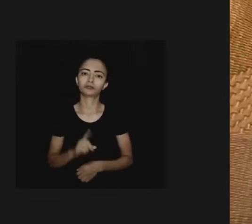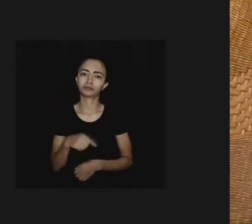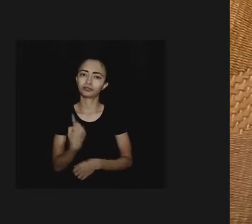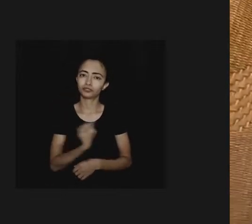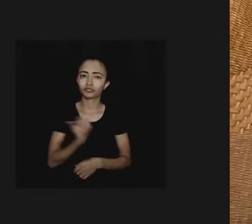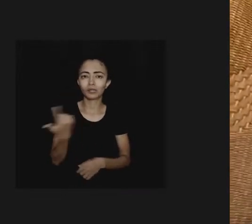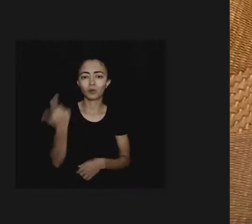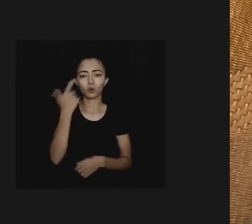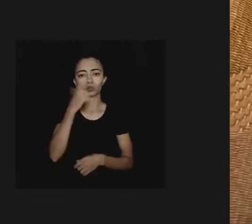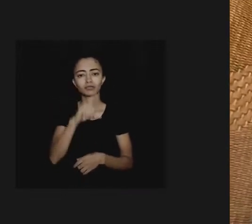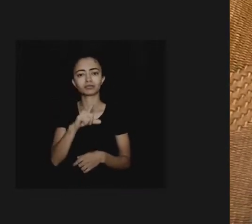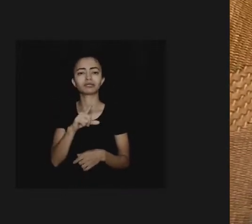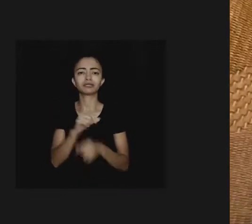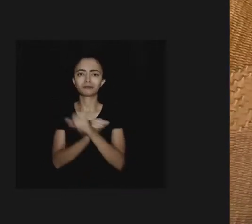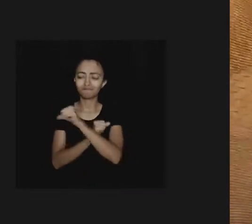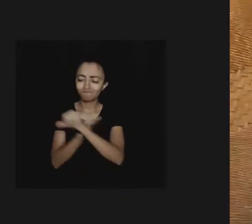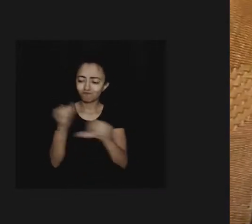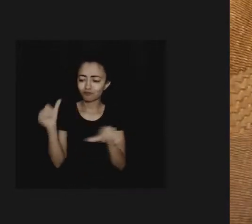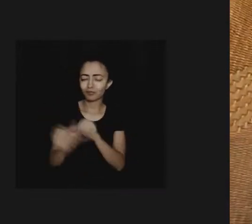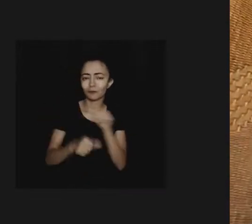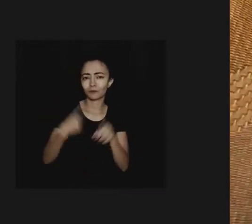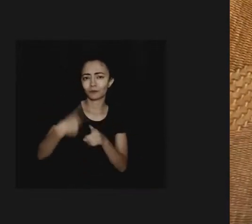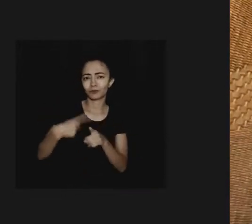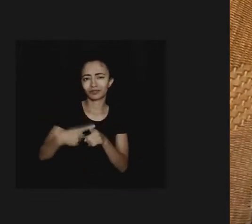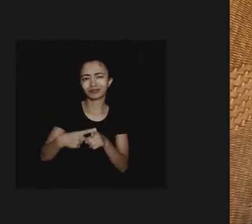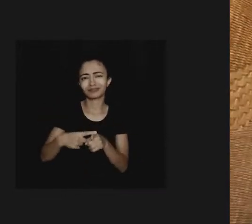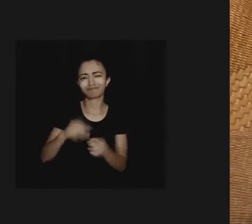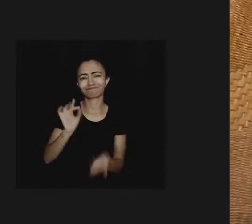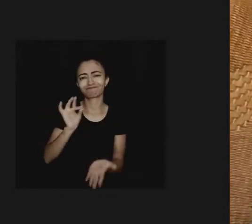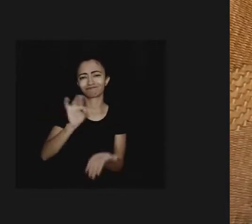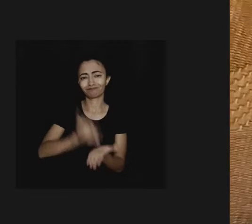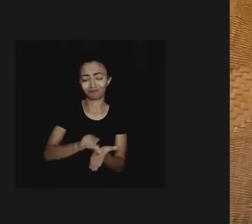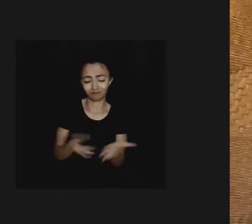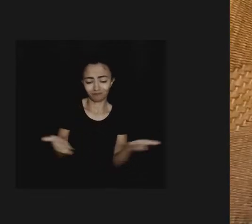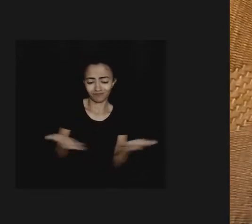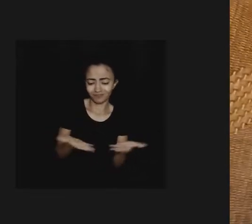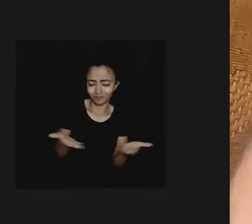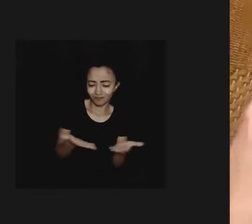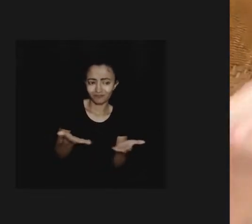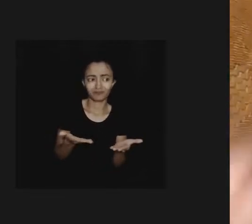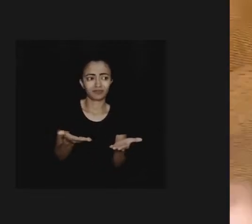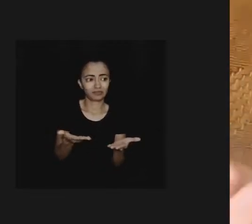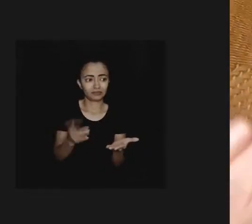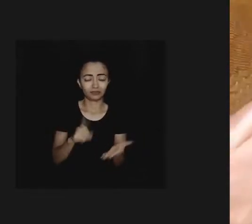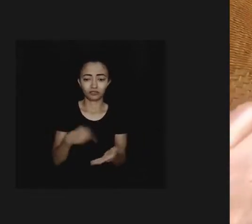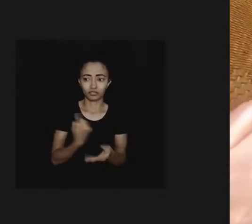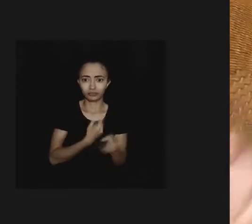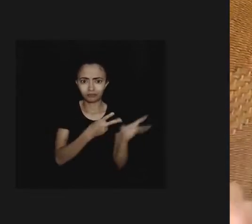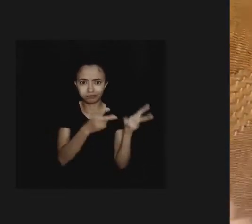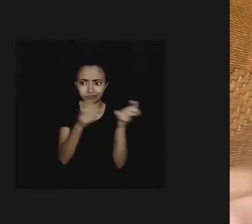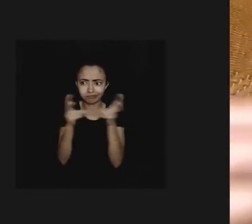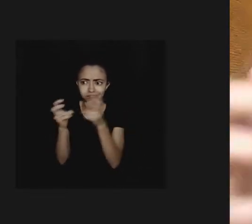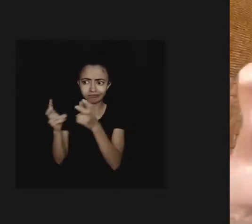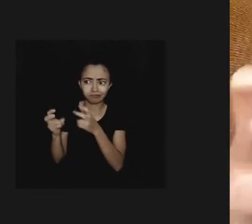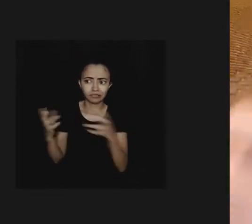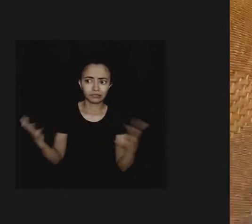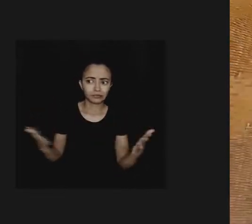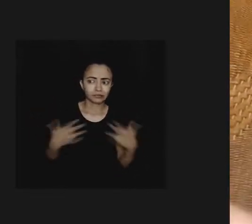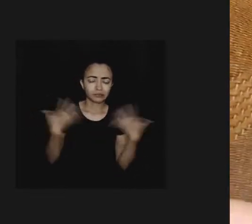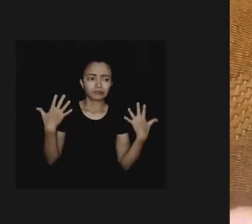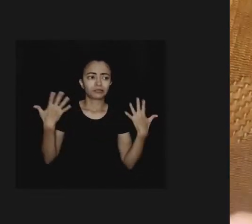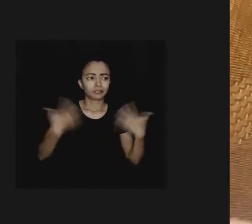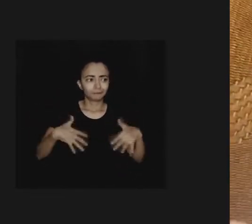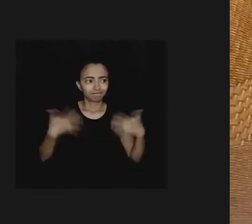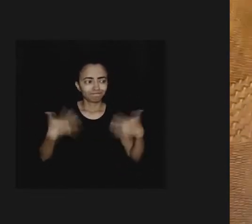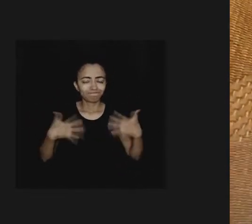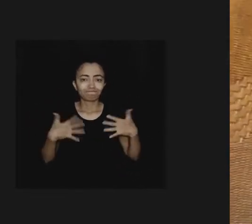was saying, and the others. It really is bad. But maybe we need to just think of imaginative ways to close